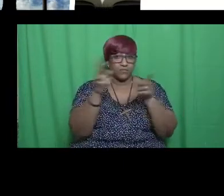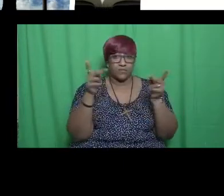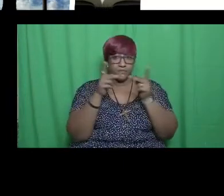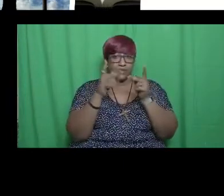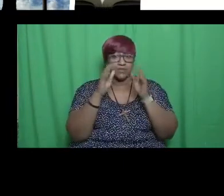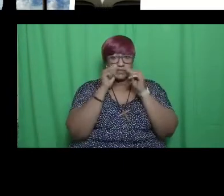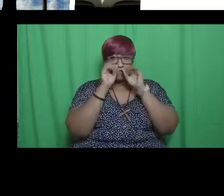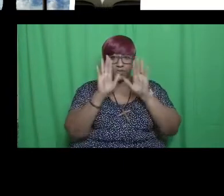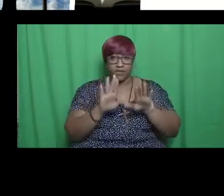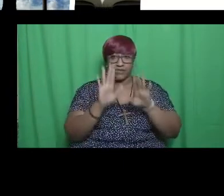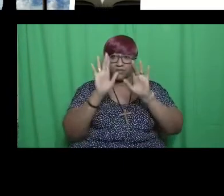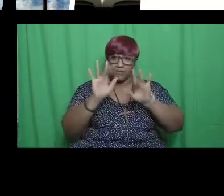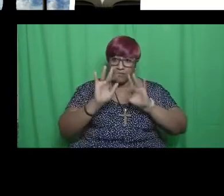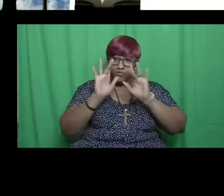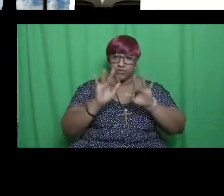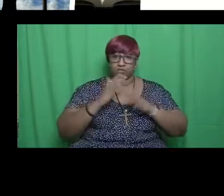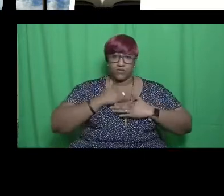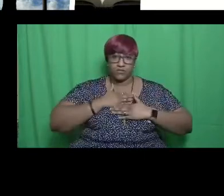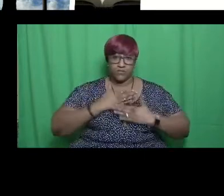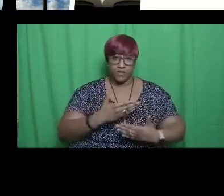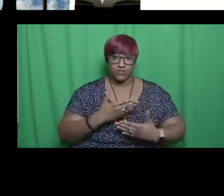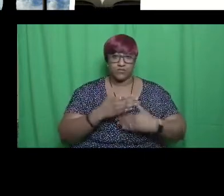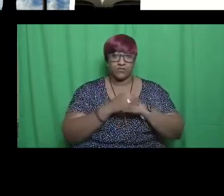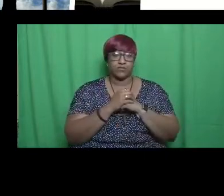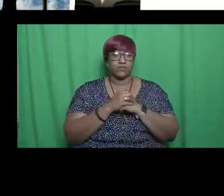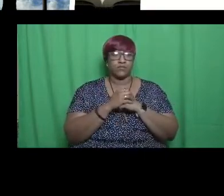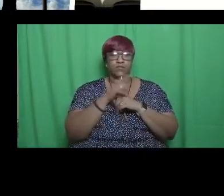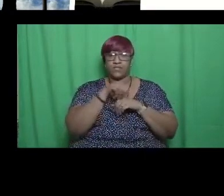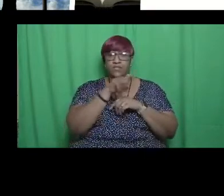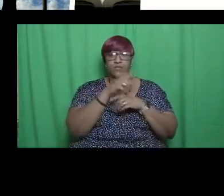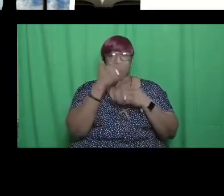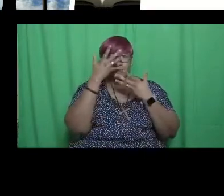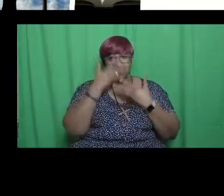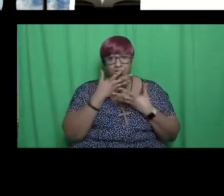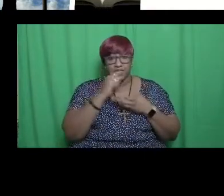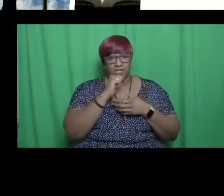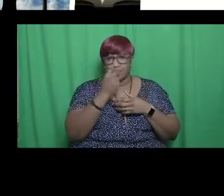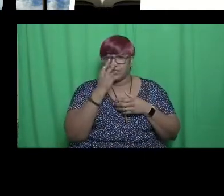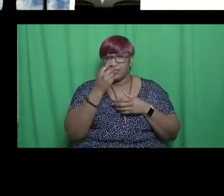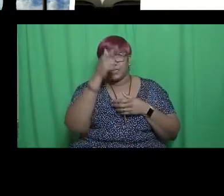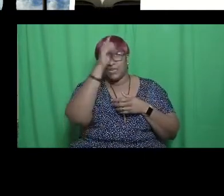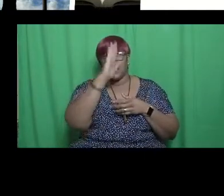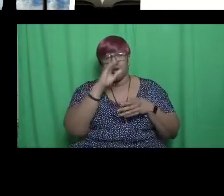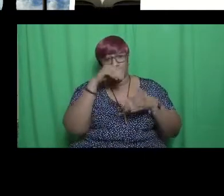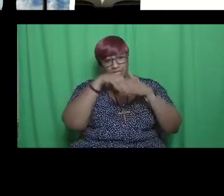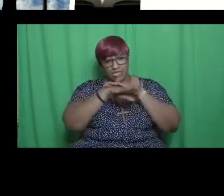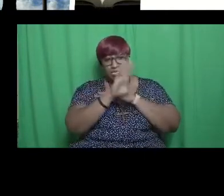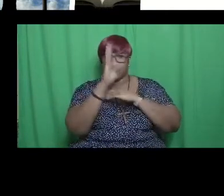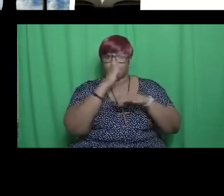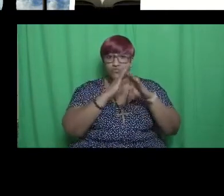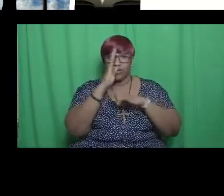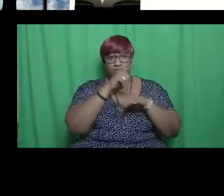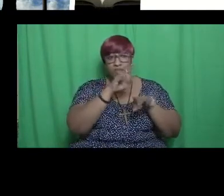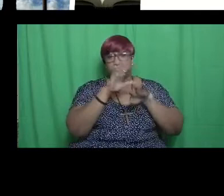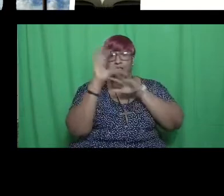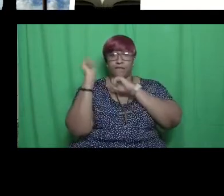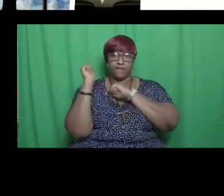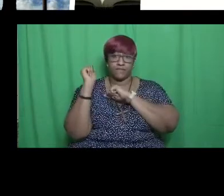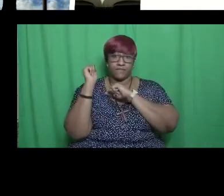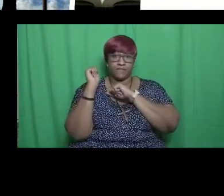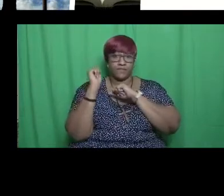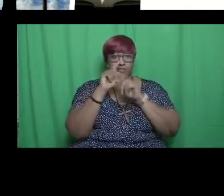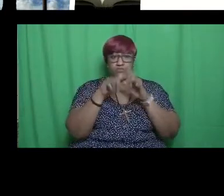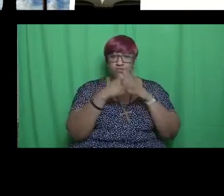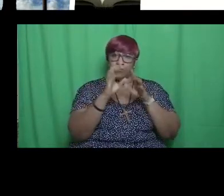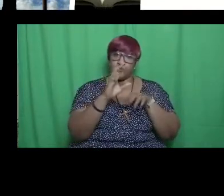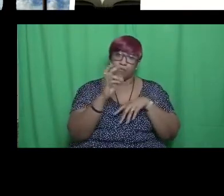that place of mercy, the place of compassion, and because they were discouraged, they didn't see God in their troubles. And they left. And they started